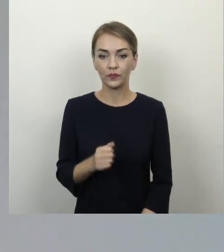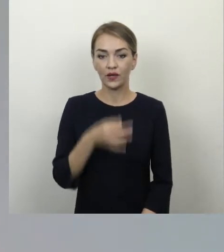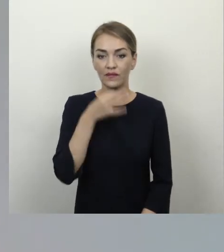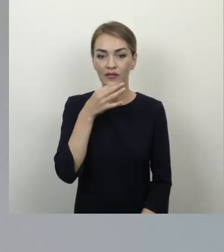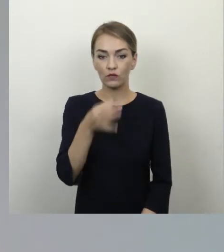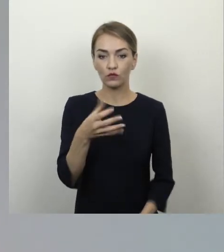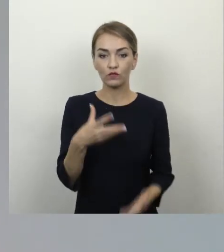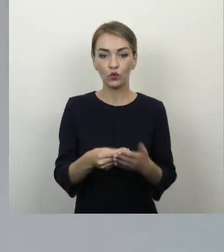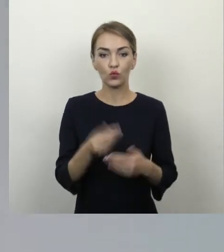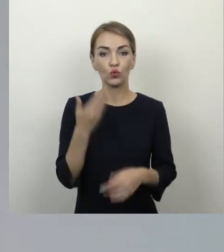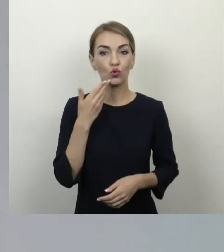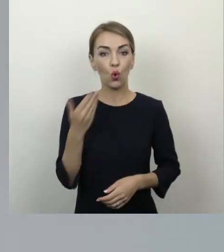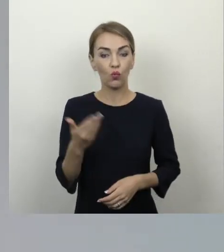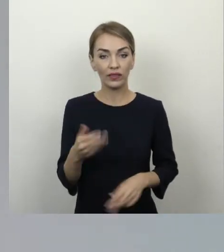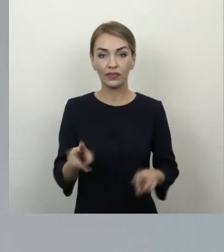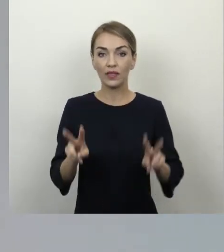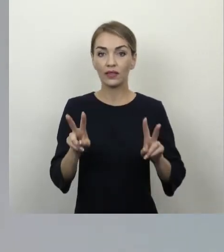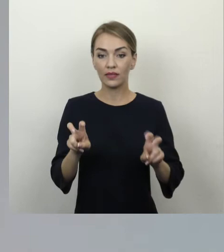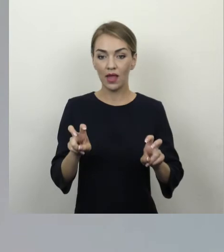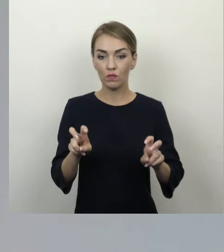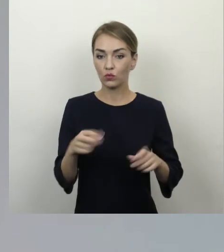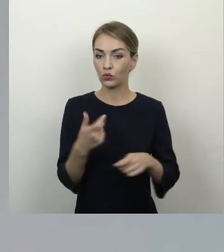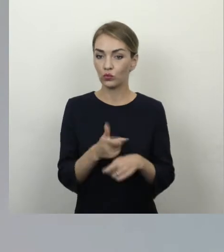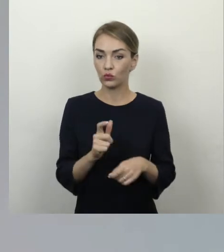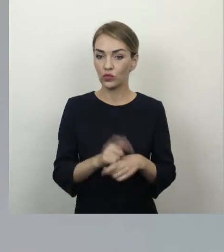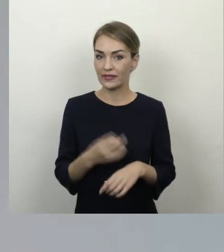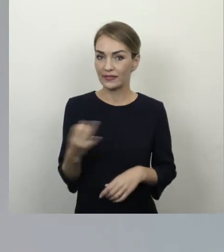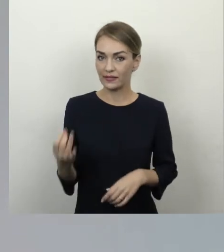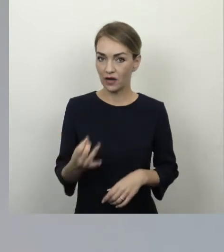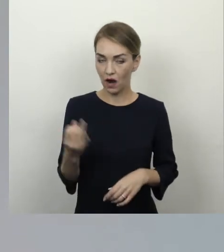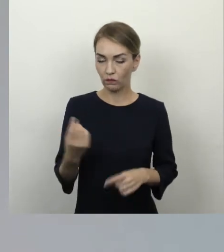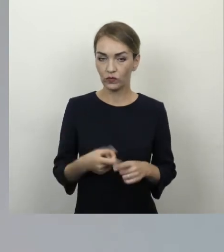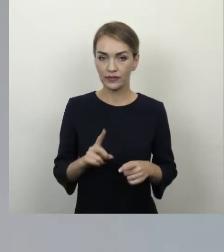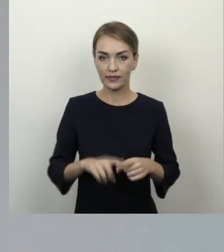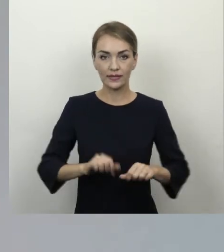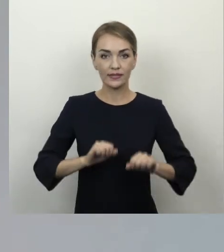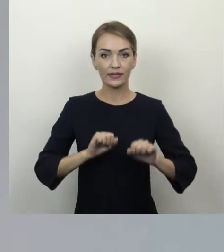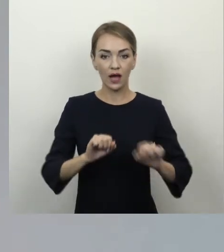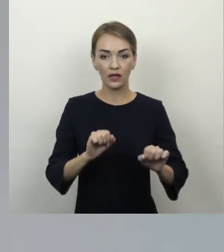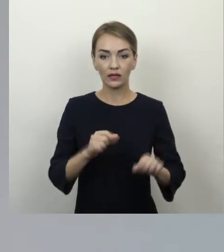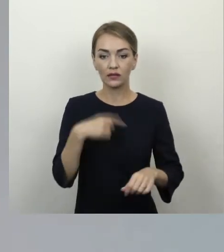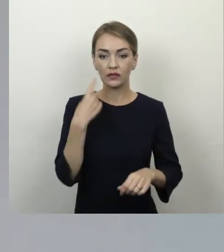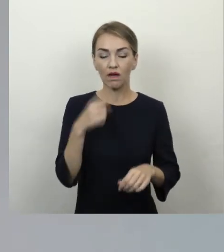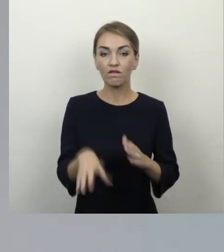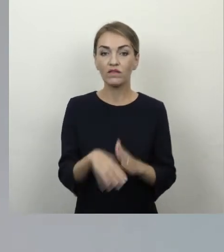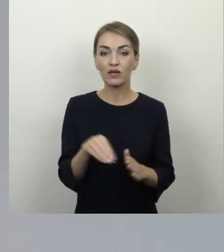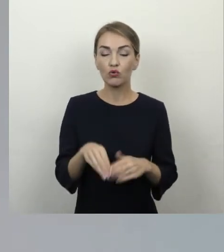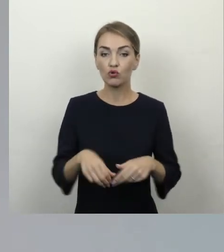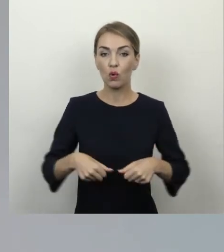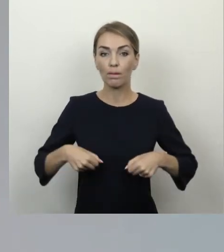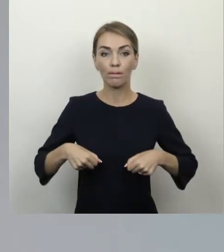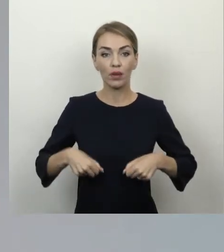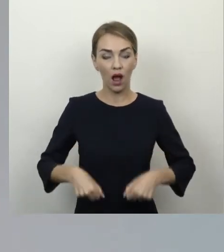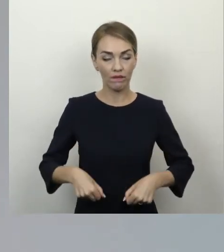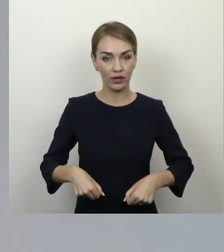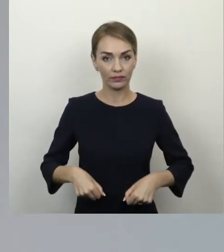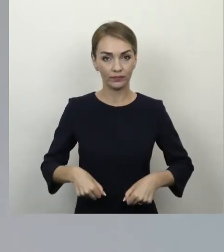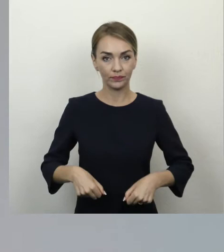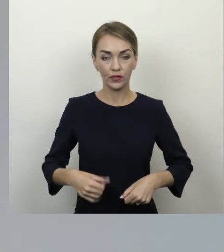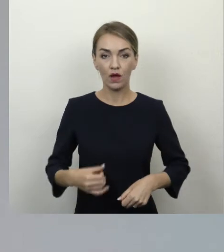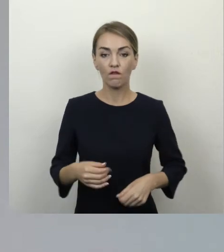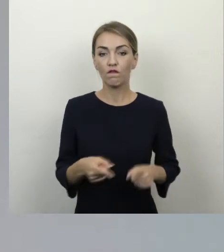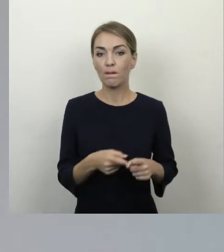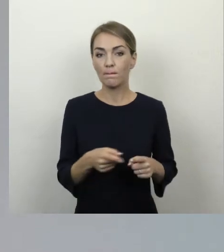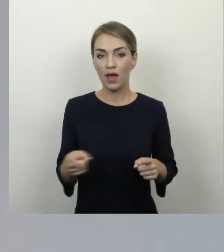conference. I'd like to make my presentation about a subject which I think is very interesting: protection of subjective